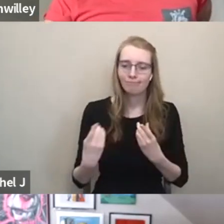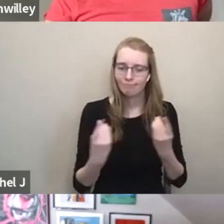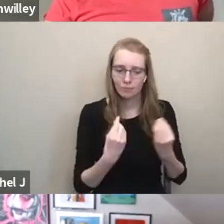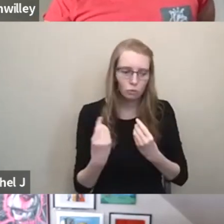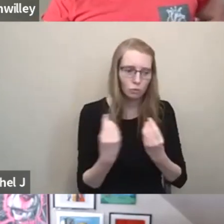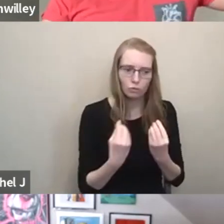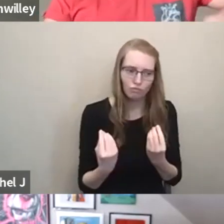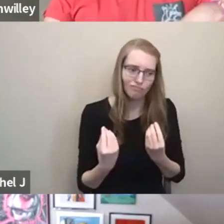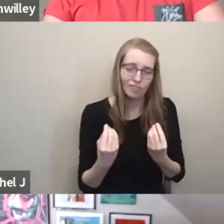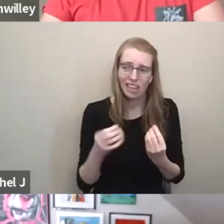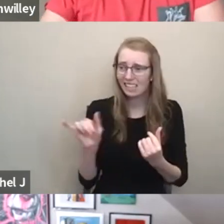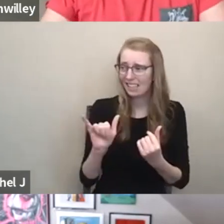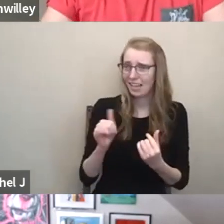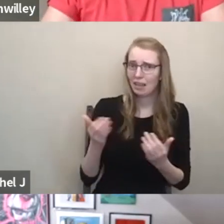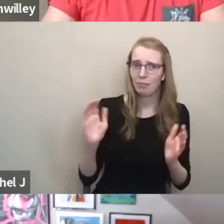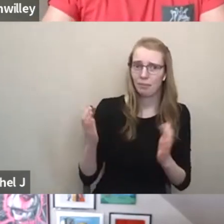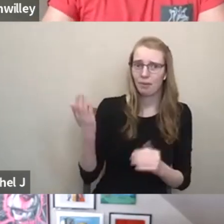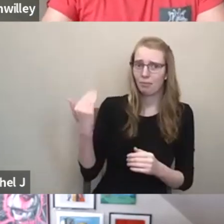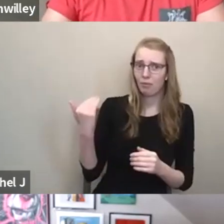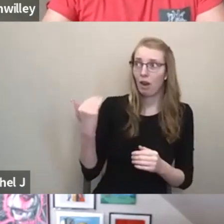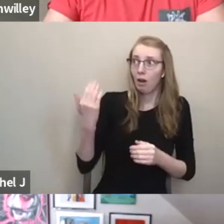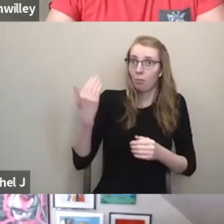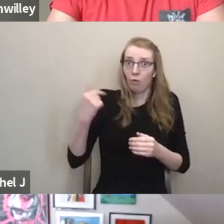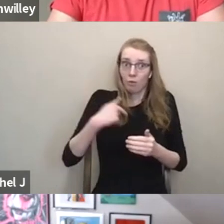playwriting, I had no idea what I was doing. I mean,